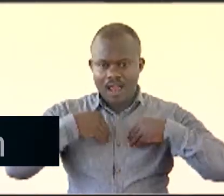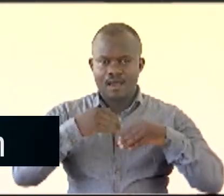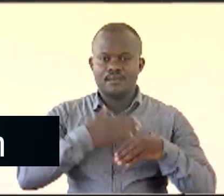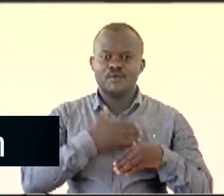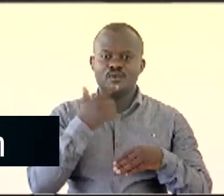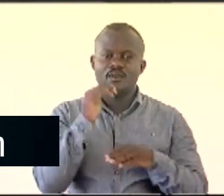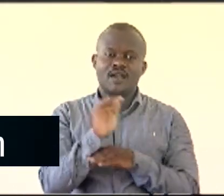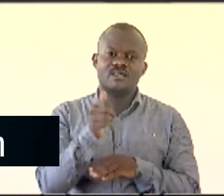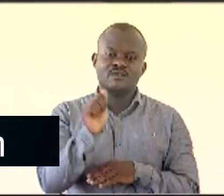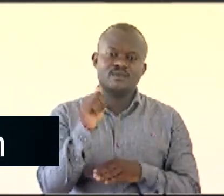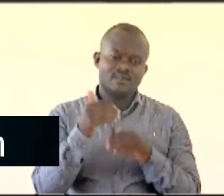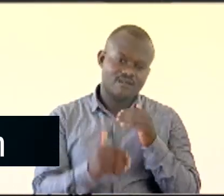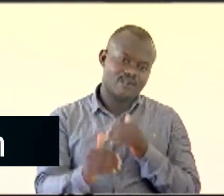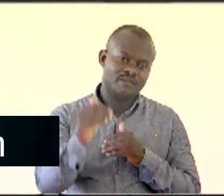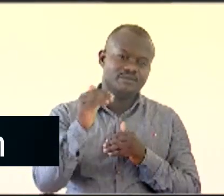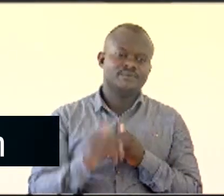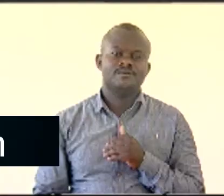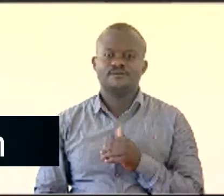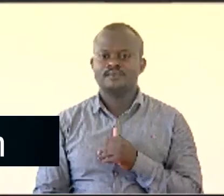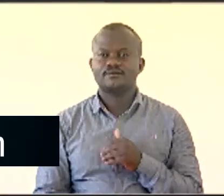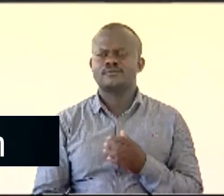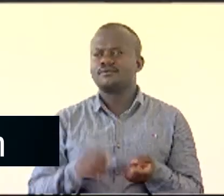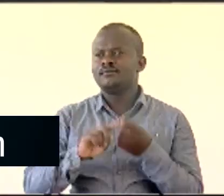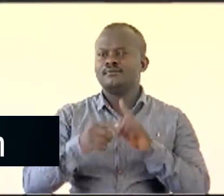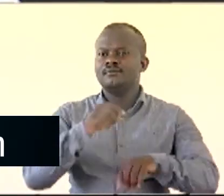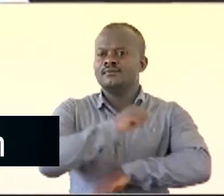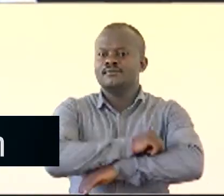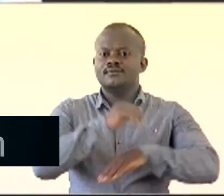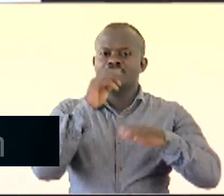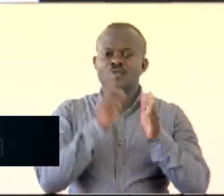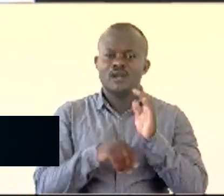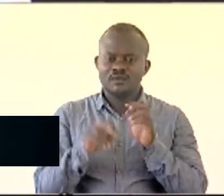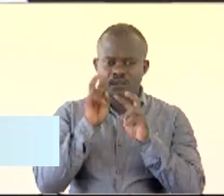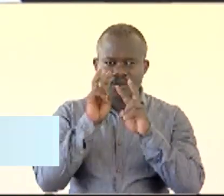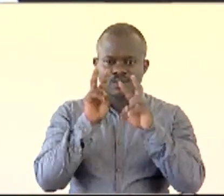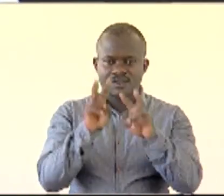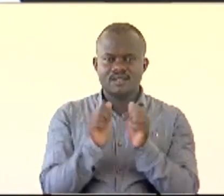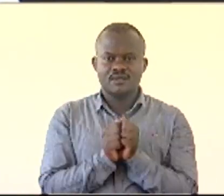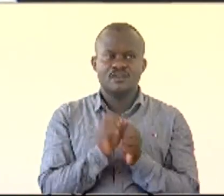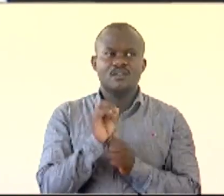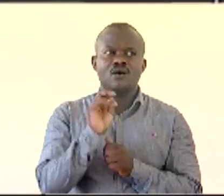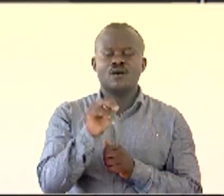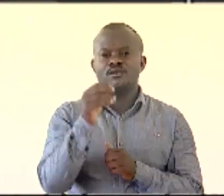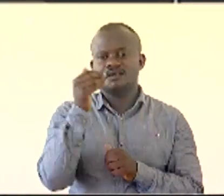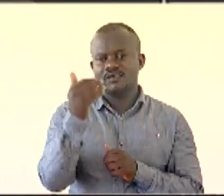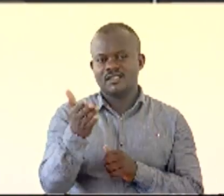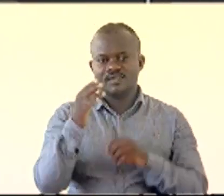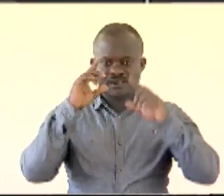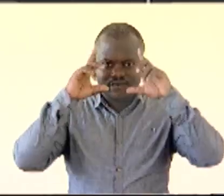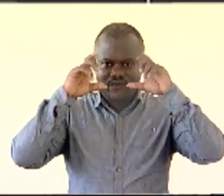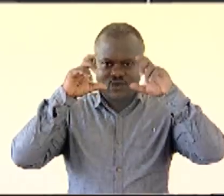ask you the following. Dear students, what do you see on these